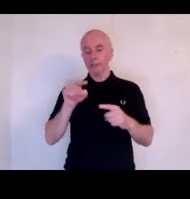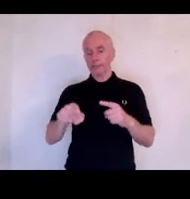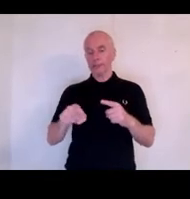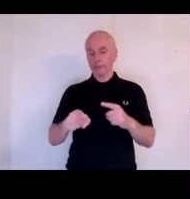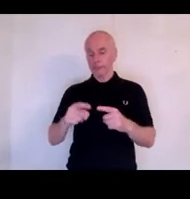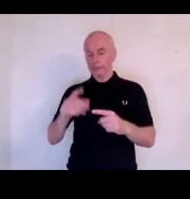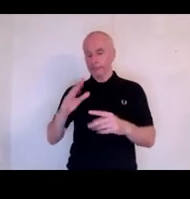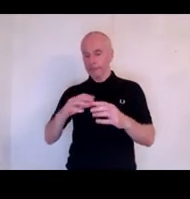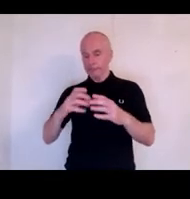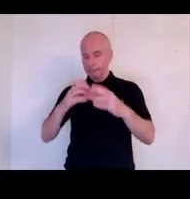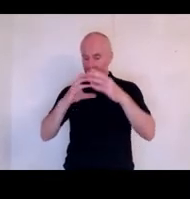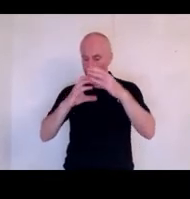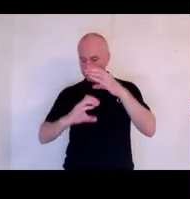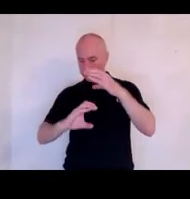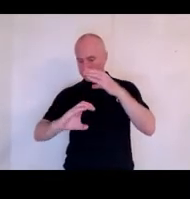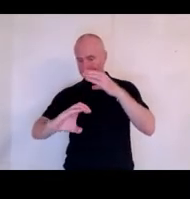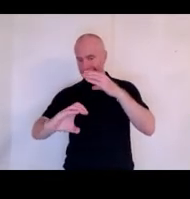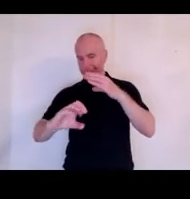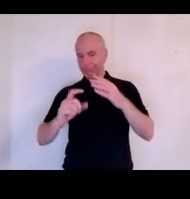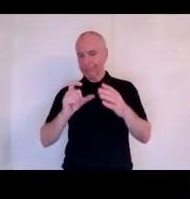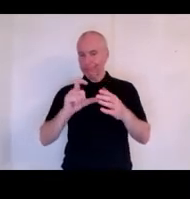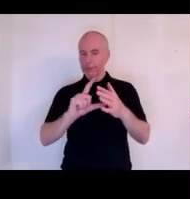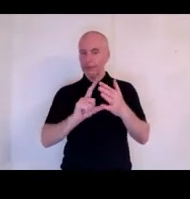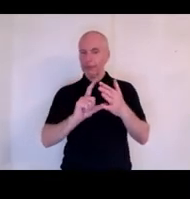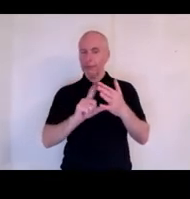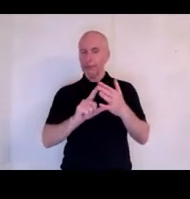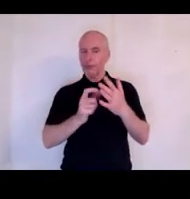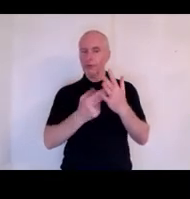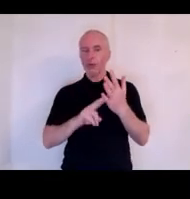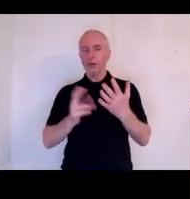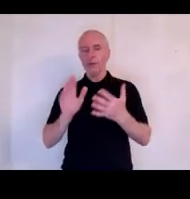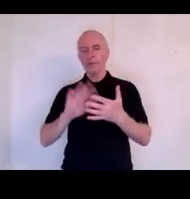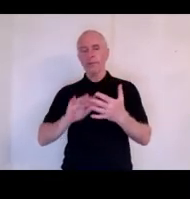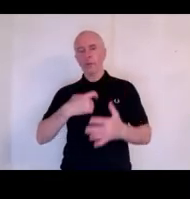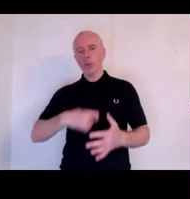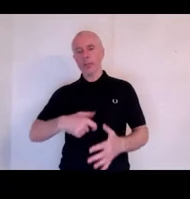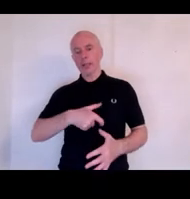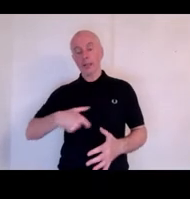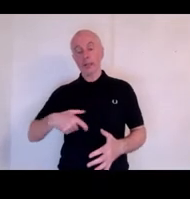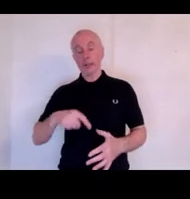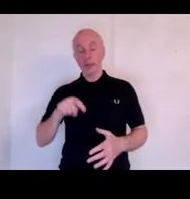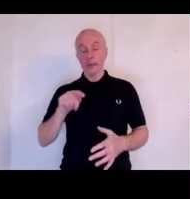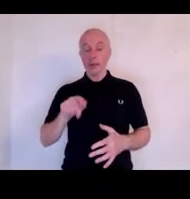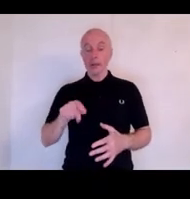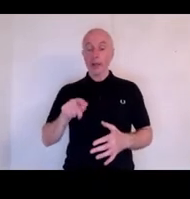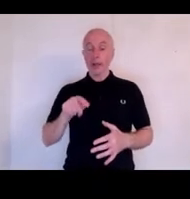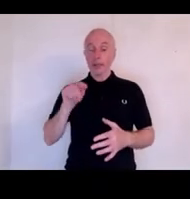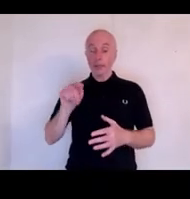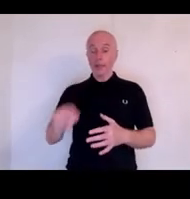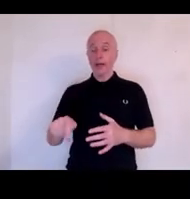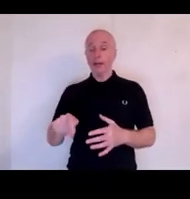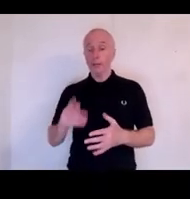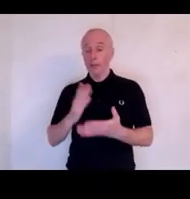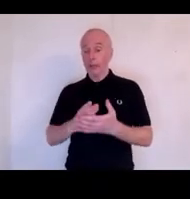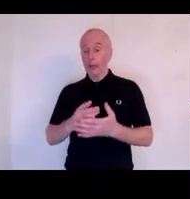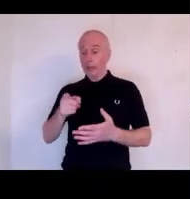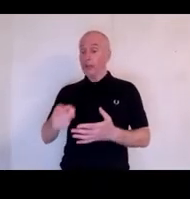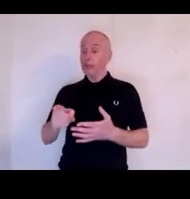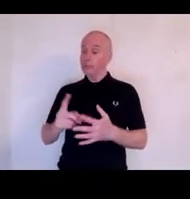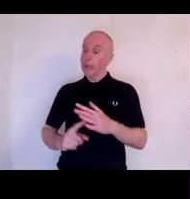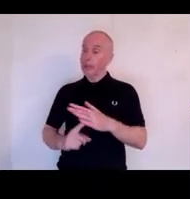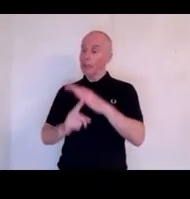lot of people don't realise about CERN in Switzerland is that it is a significant contributor to nuclear data experiments.